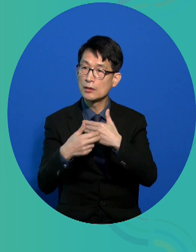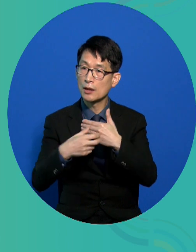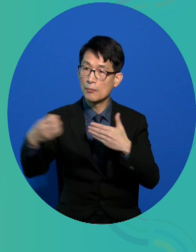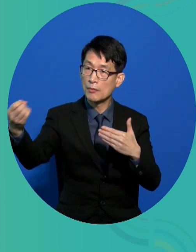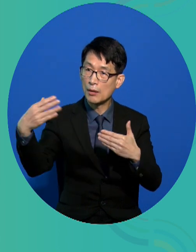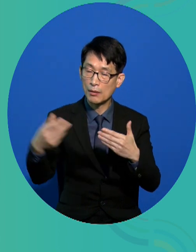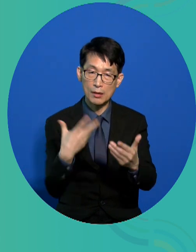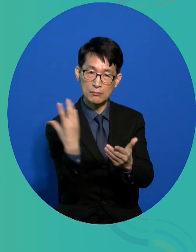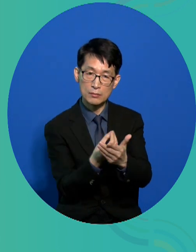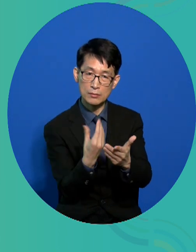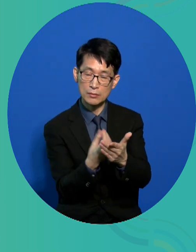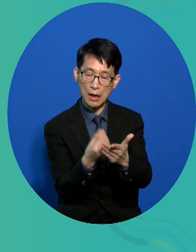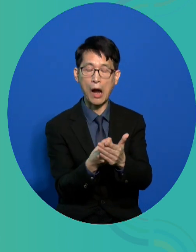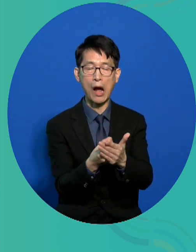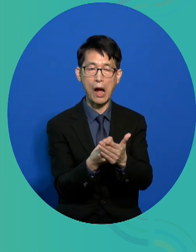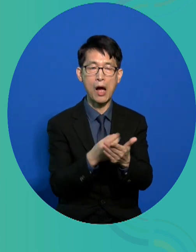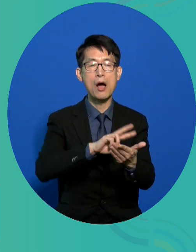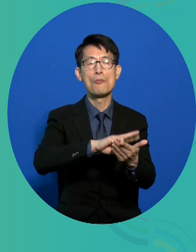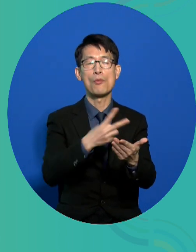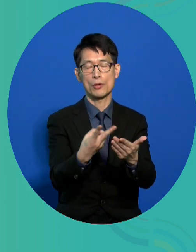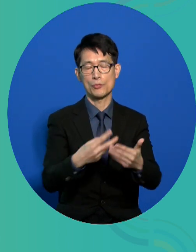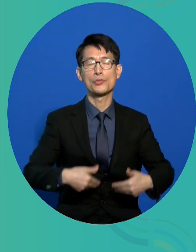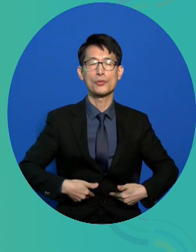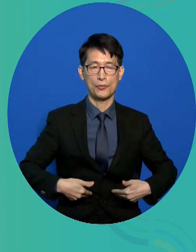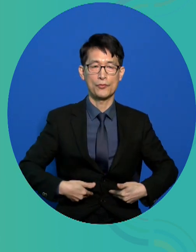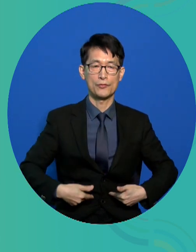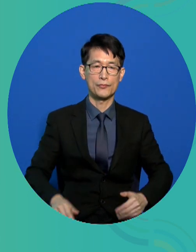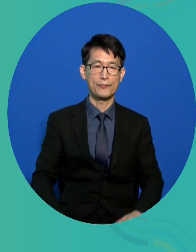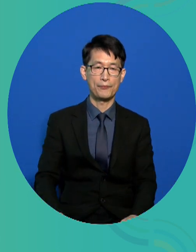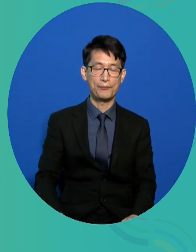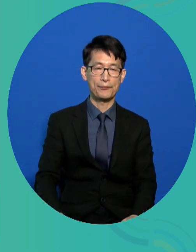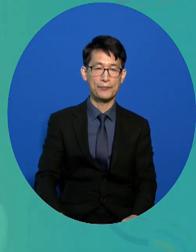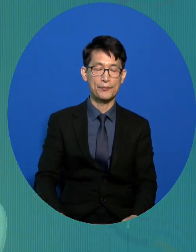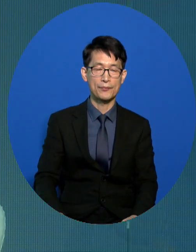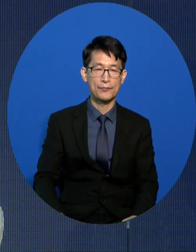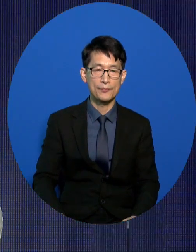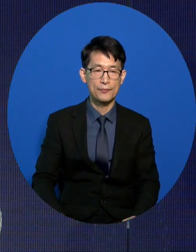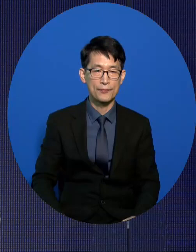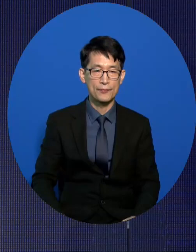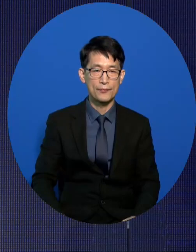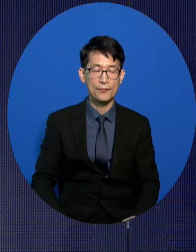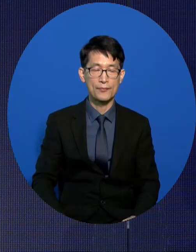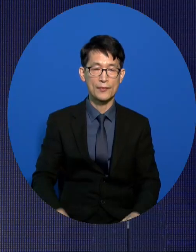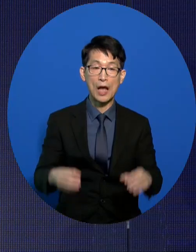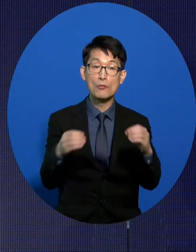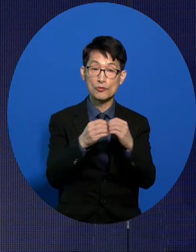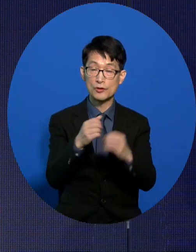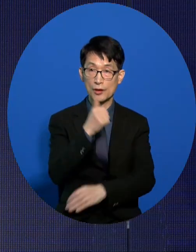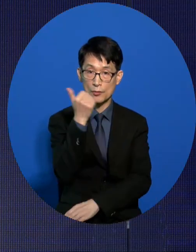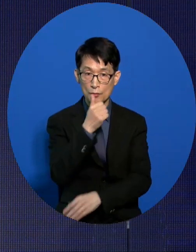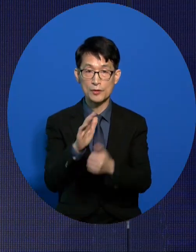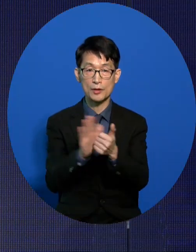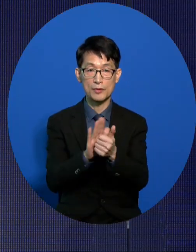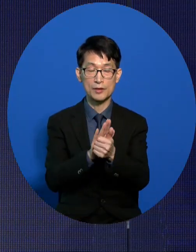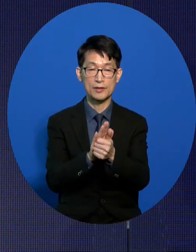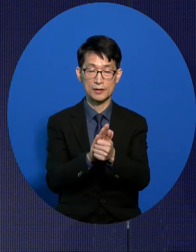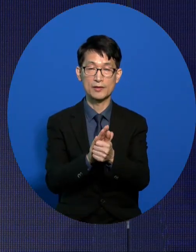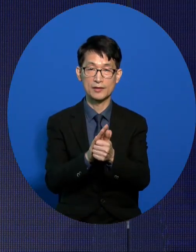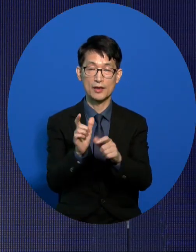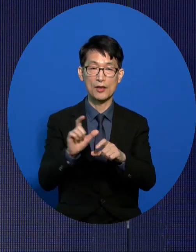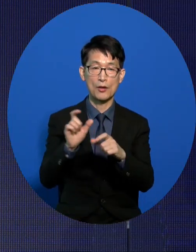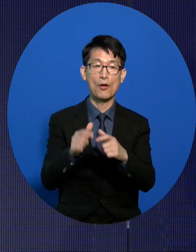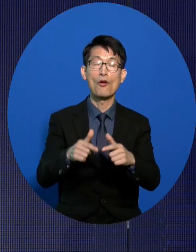service that can be used for these emergencies has to be developed. Text translation service hopefully will